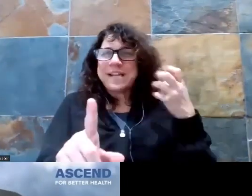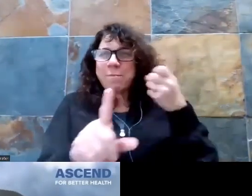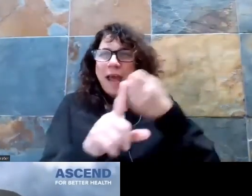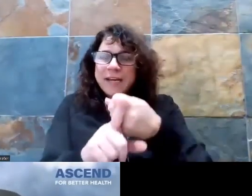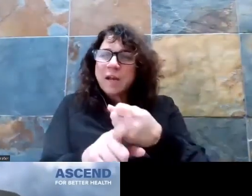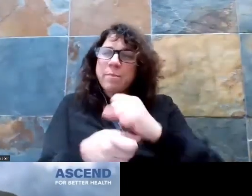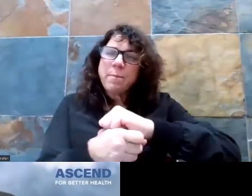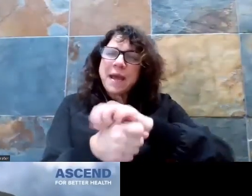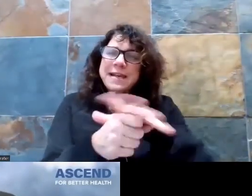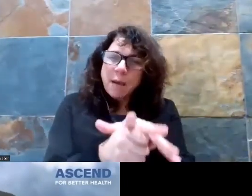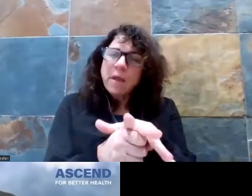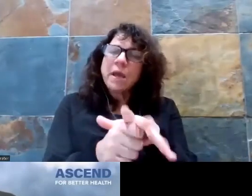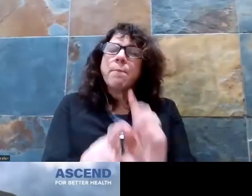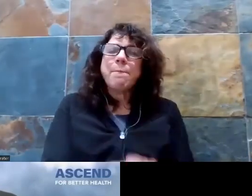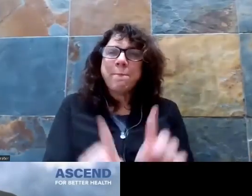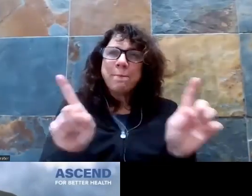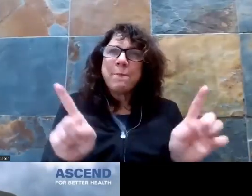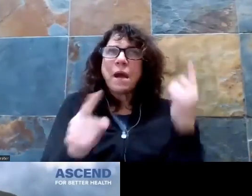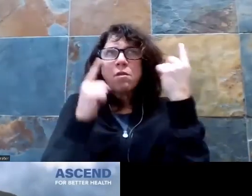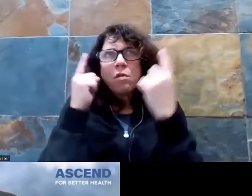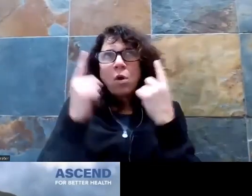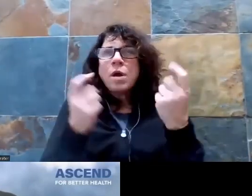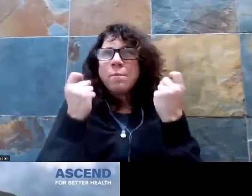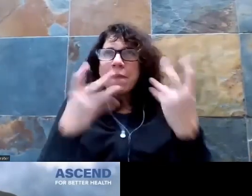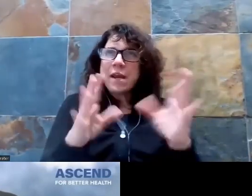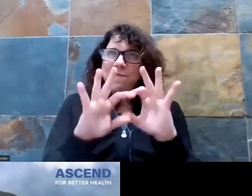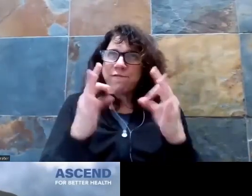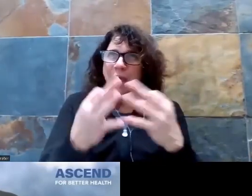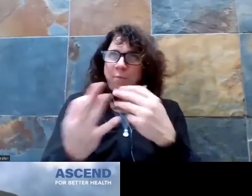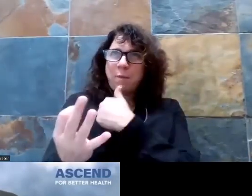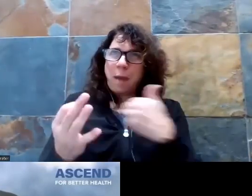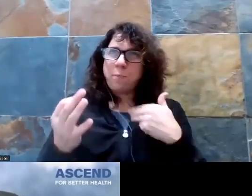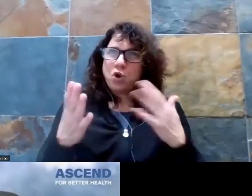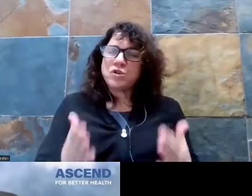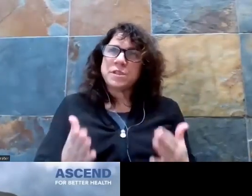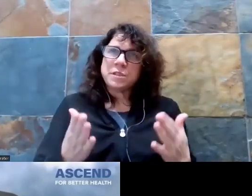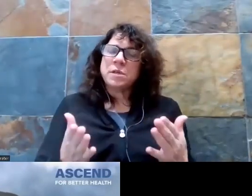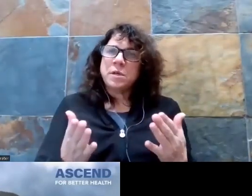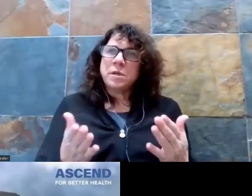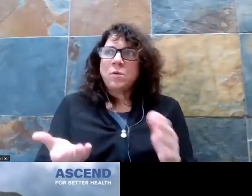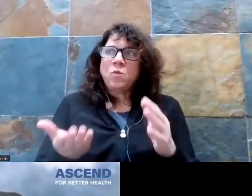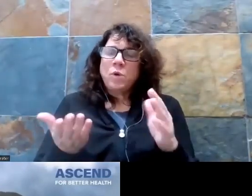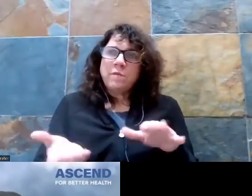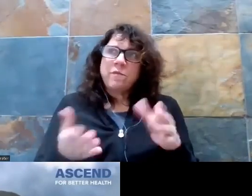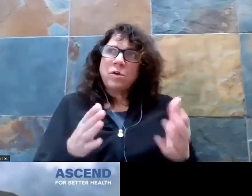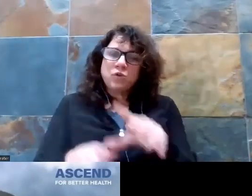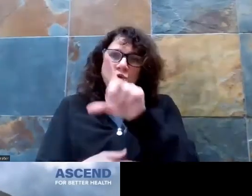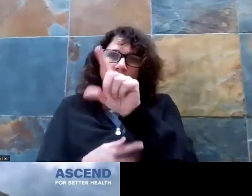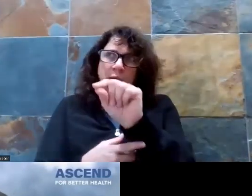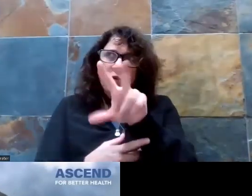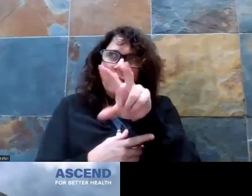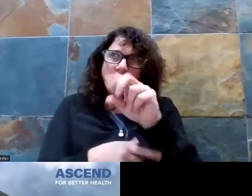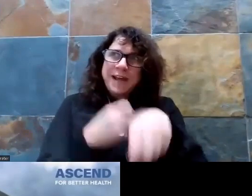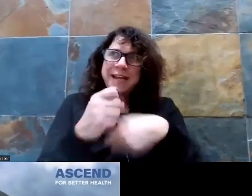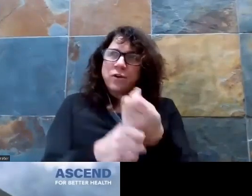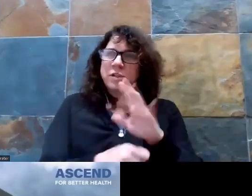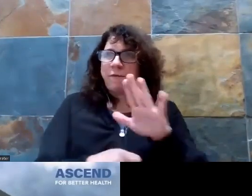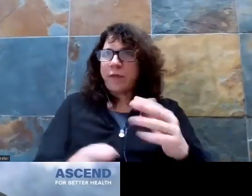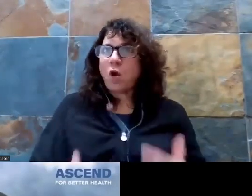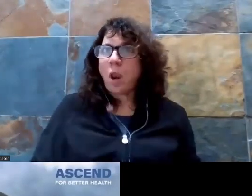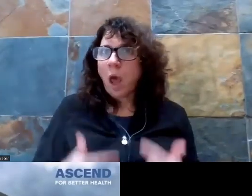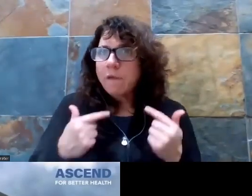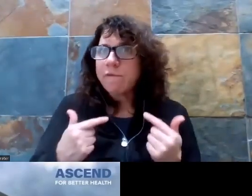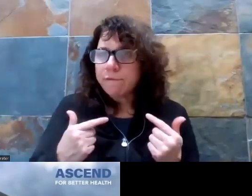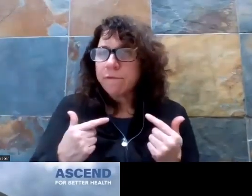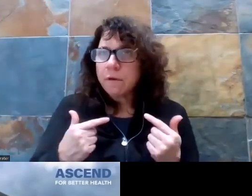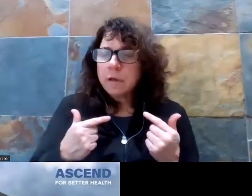the pandemic, but the thought that many of our family members have lost somewhere between 20 and 30 years of their